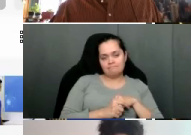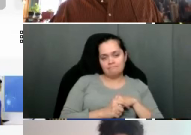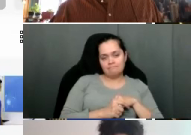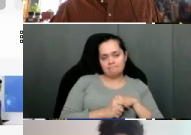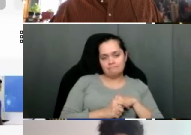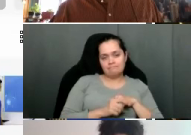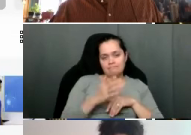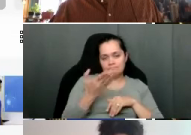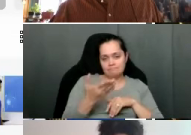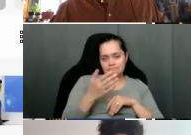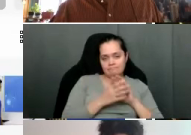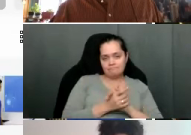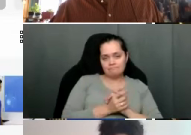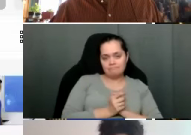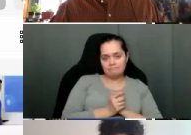Here it is.